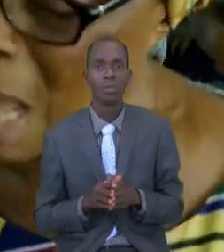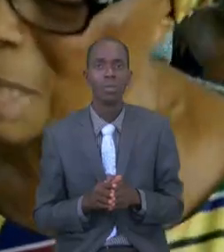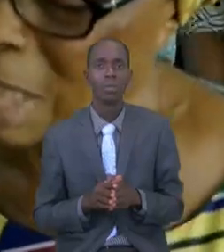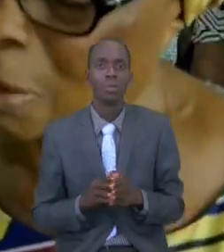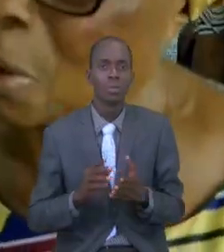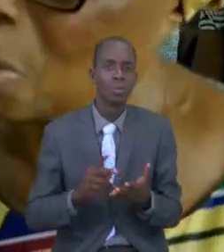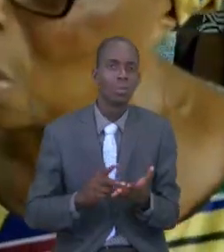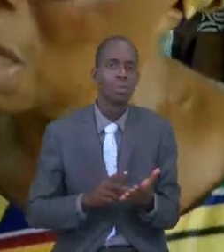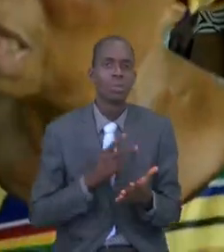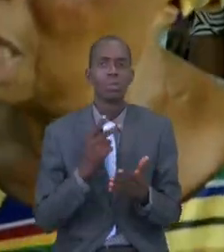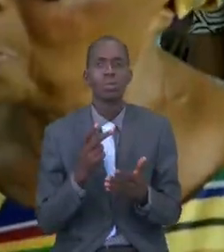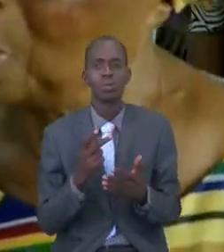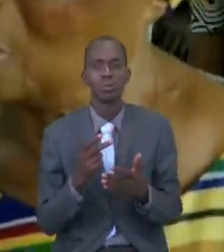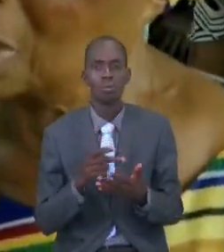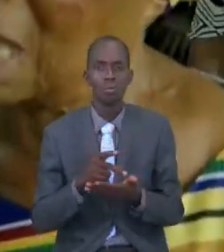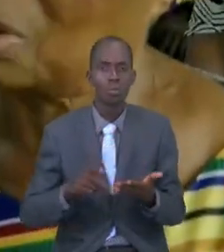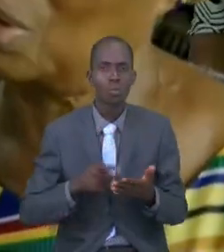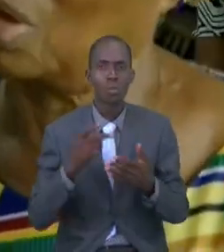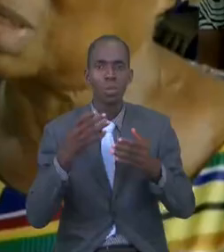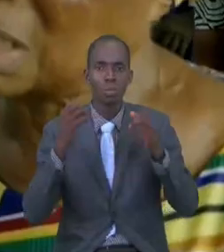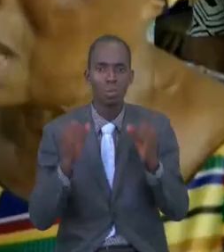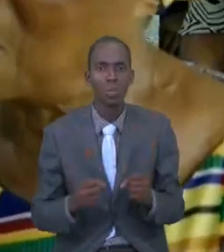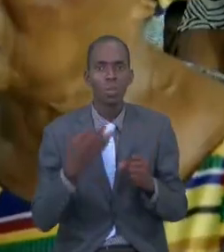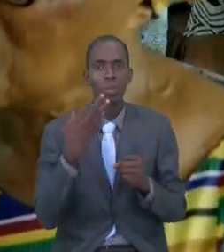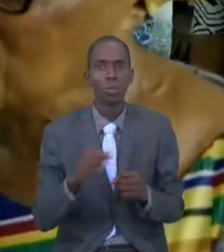Double portion of power, ask.